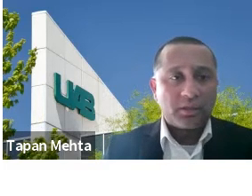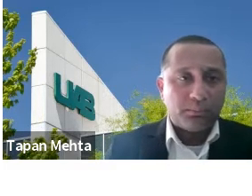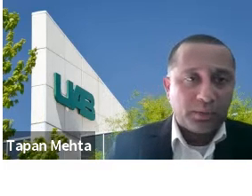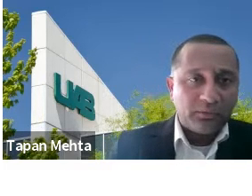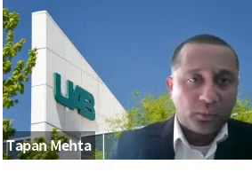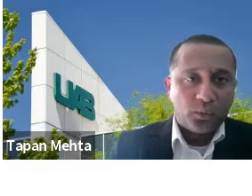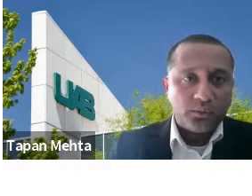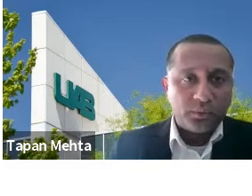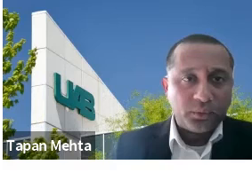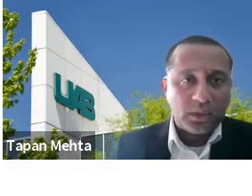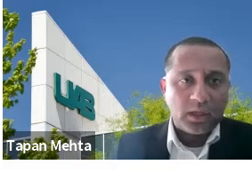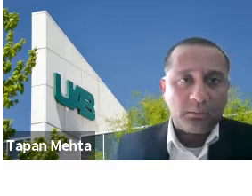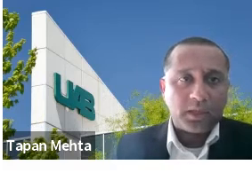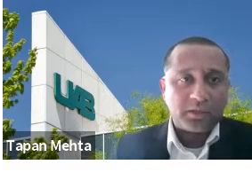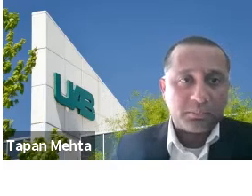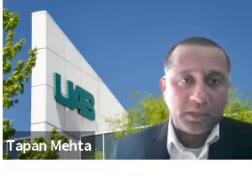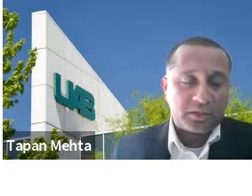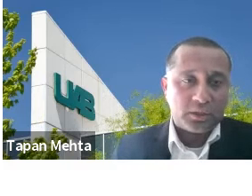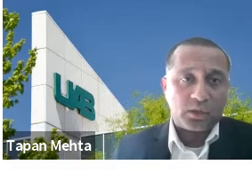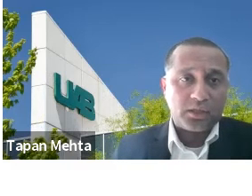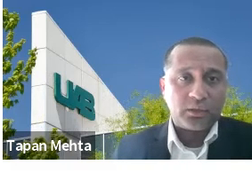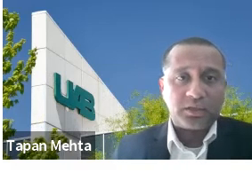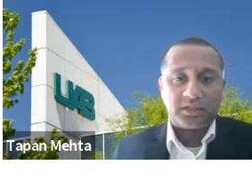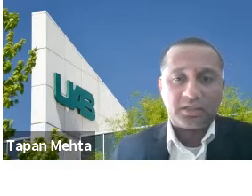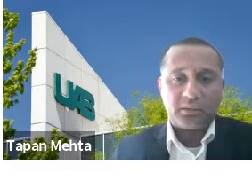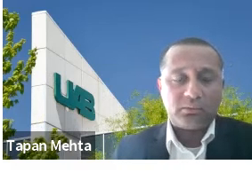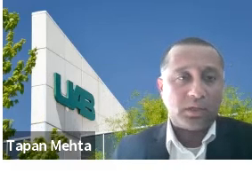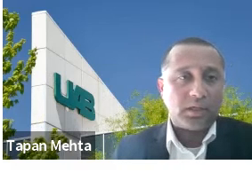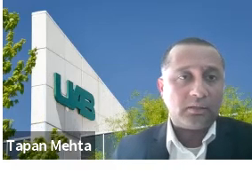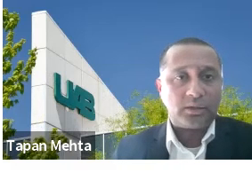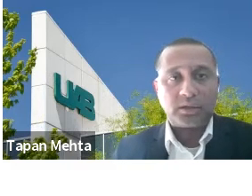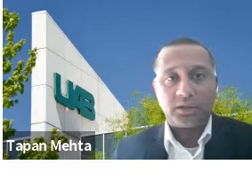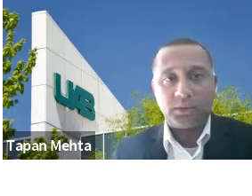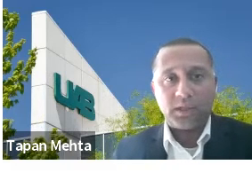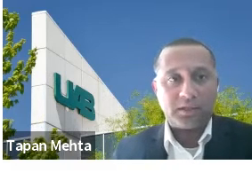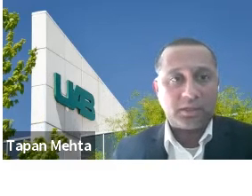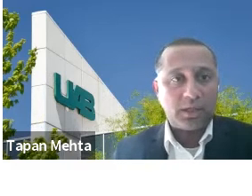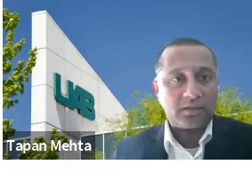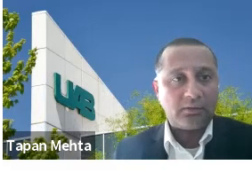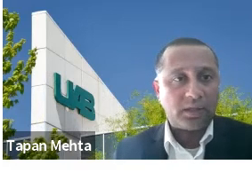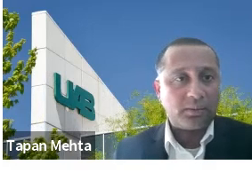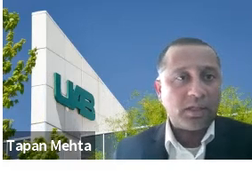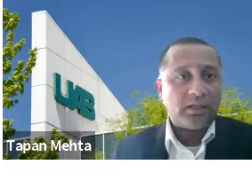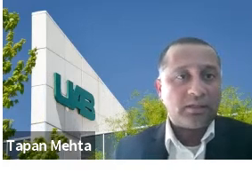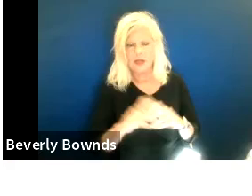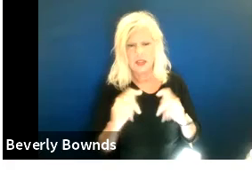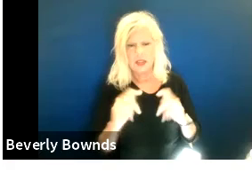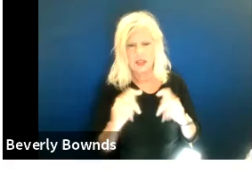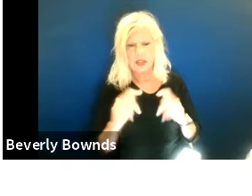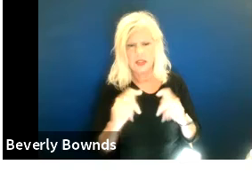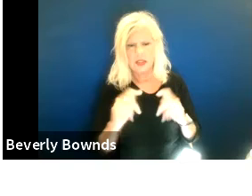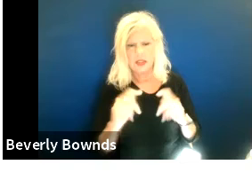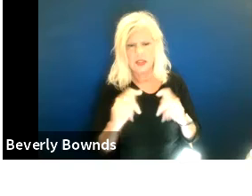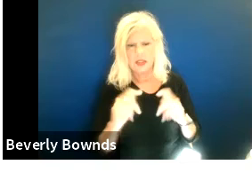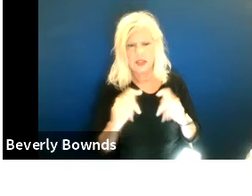So here's a brief overview. Participants log into the system Dr. Thirumalai's team has developed. There's a